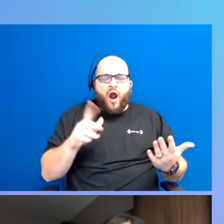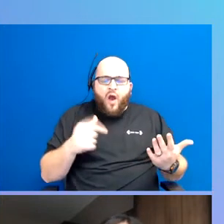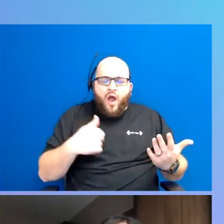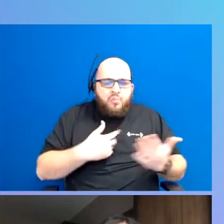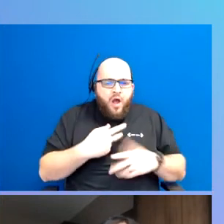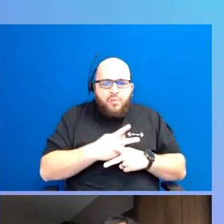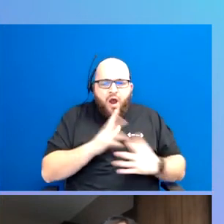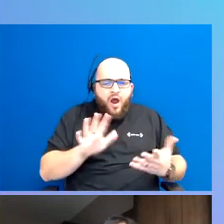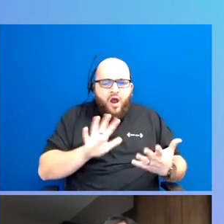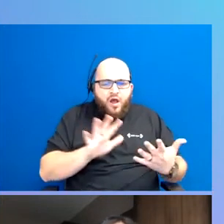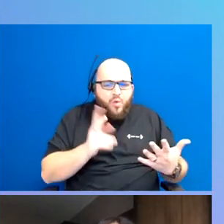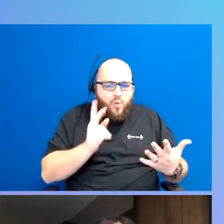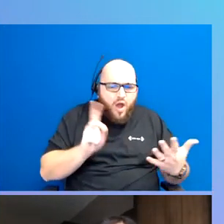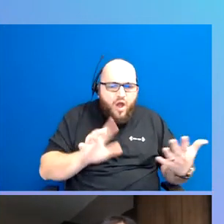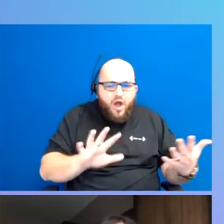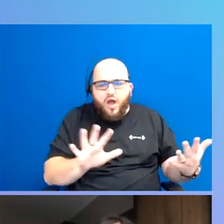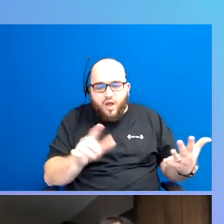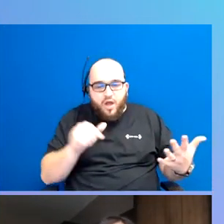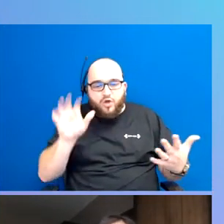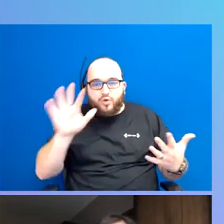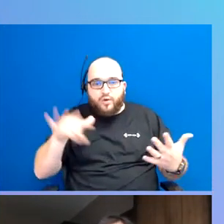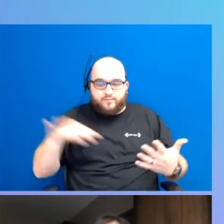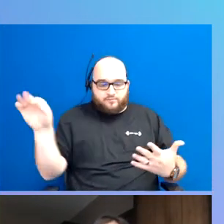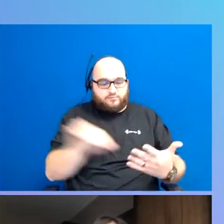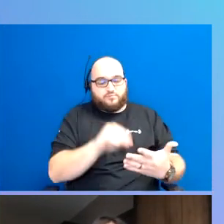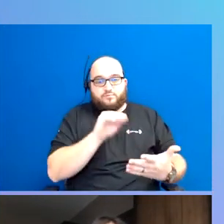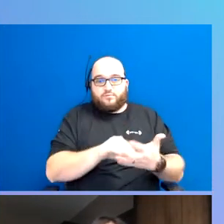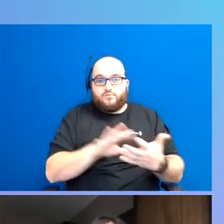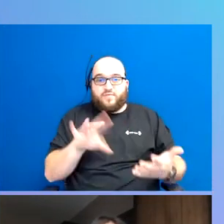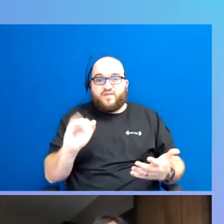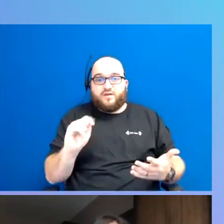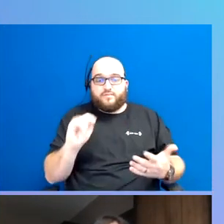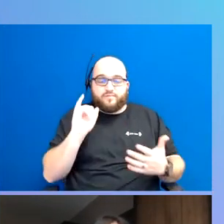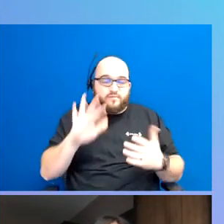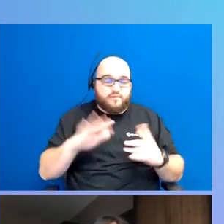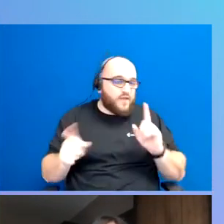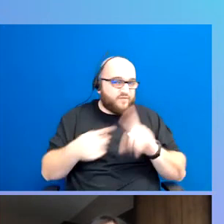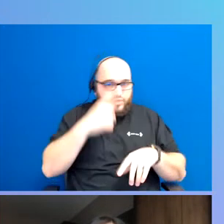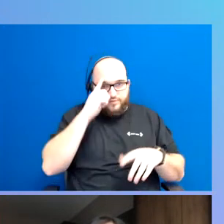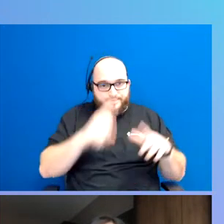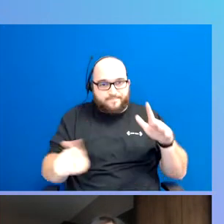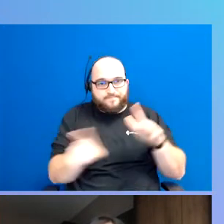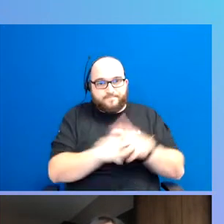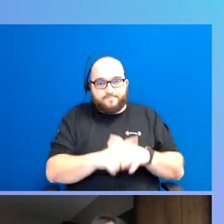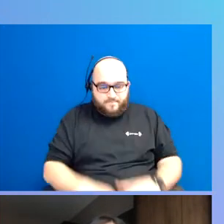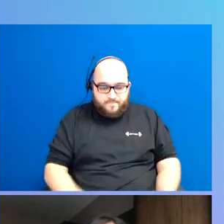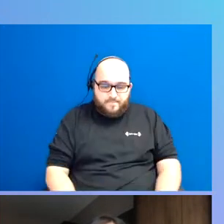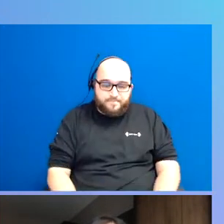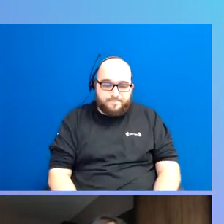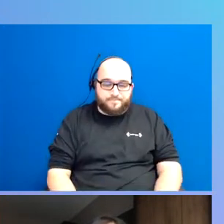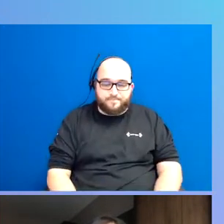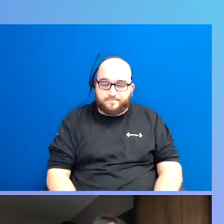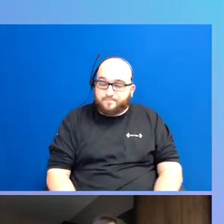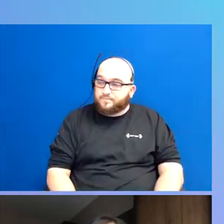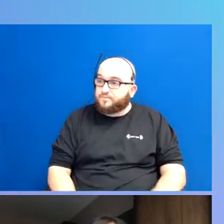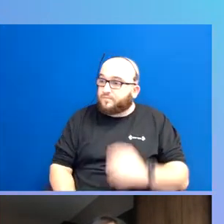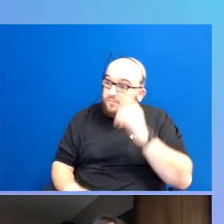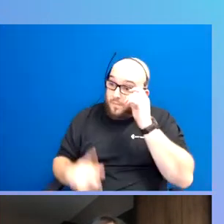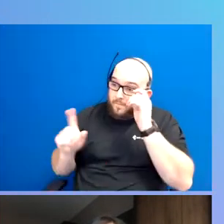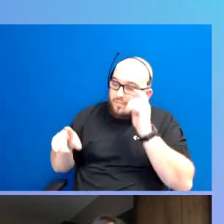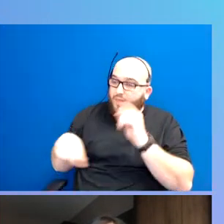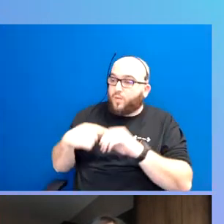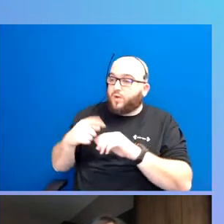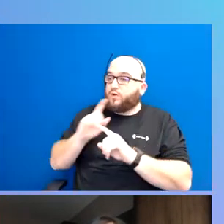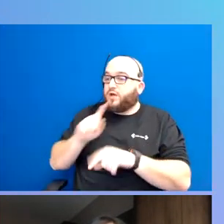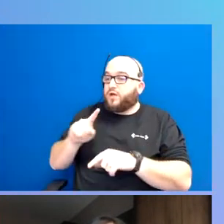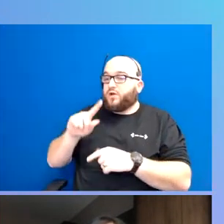at? Yeah, that's the first one that comes to mind. No? Siteimprove. All right. And when you answer the question online